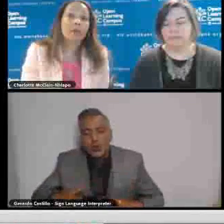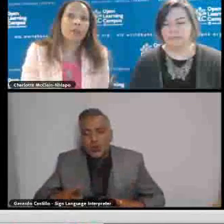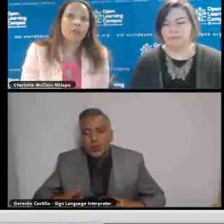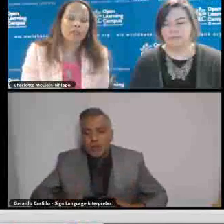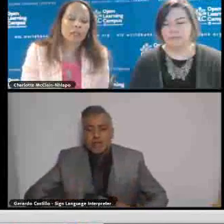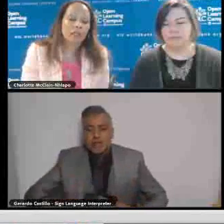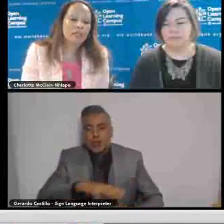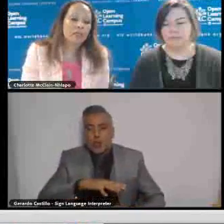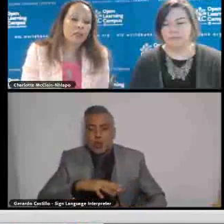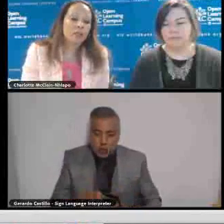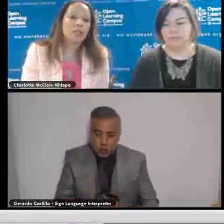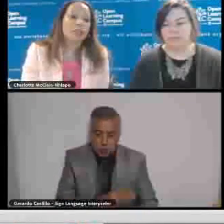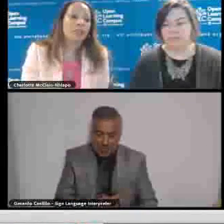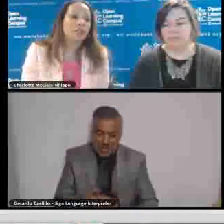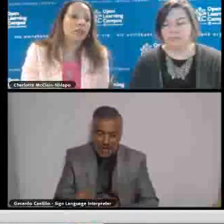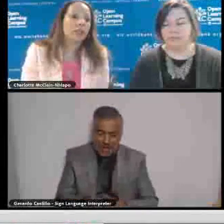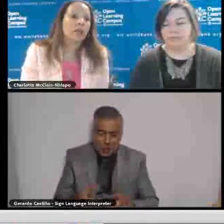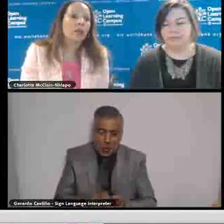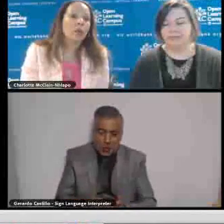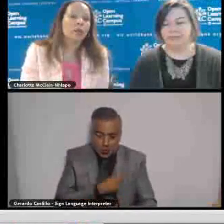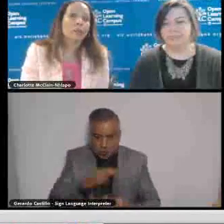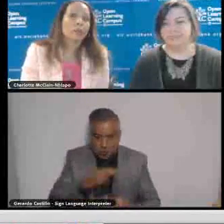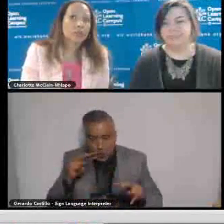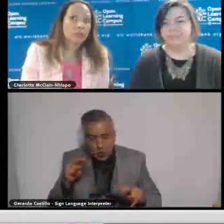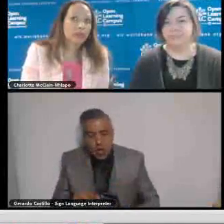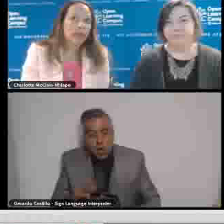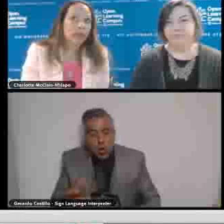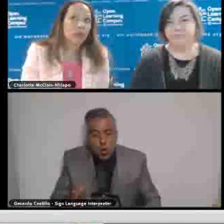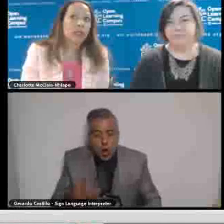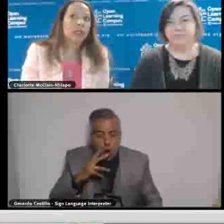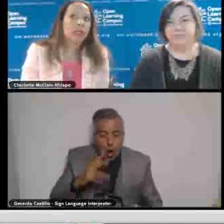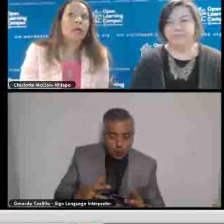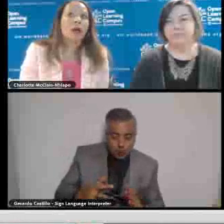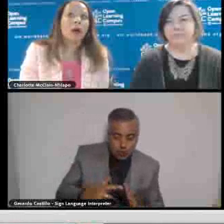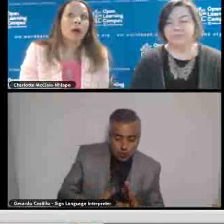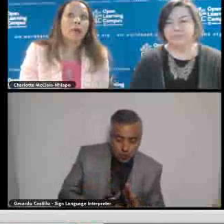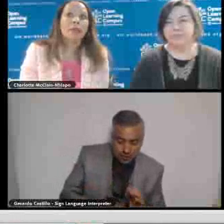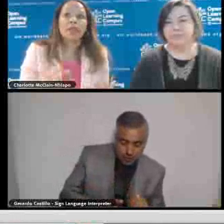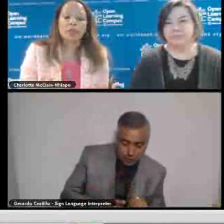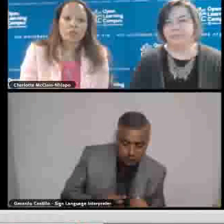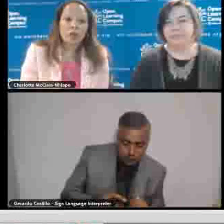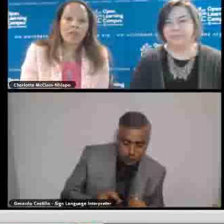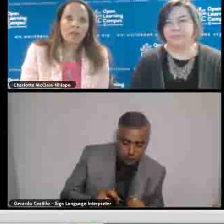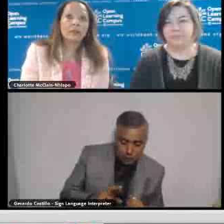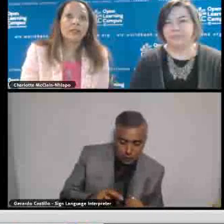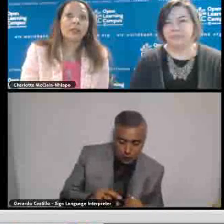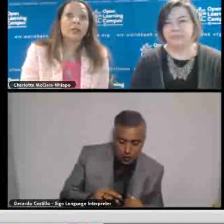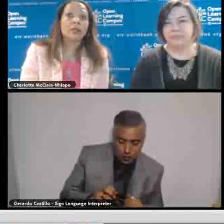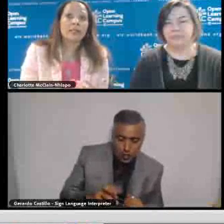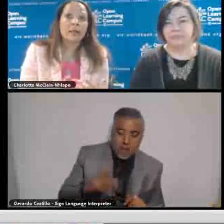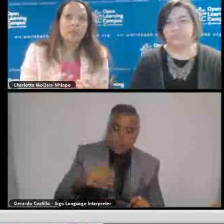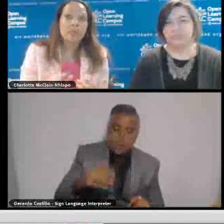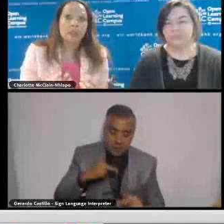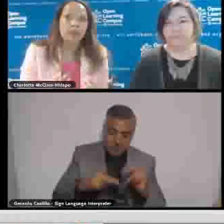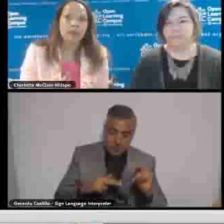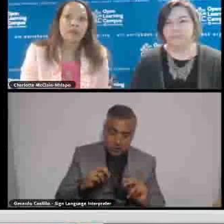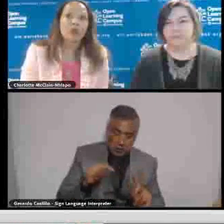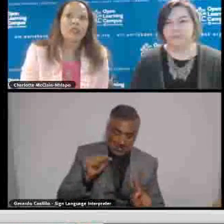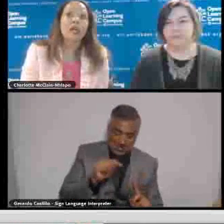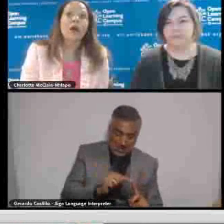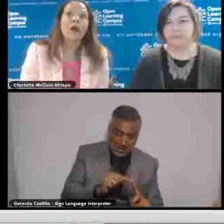using it as an opportunity to look at what the regulatory framework is. If you do have a building code, is that building code